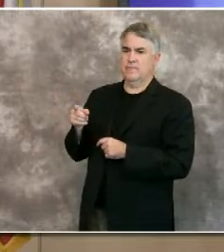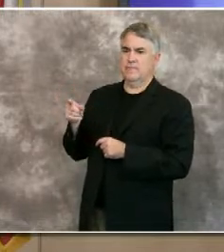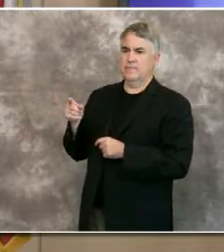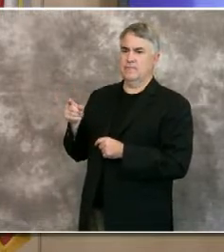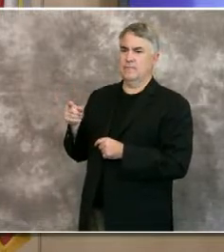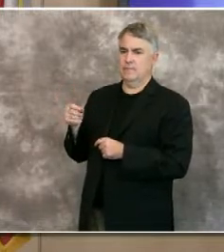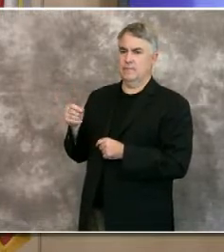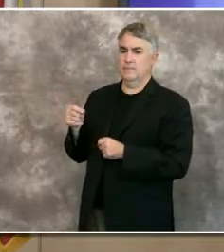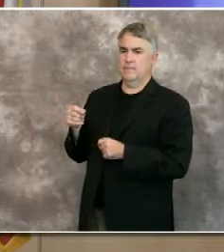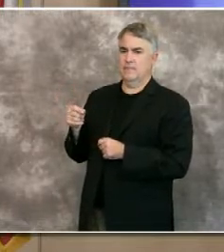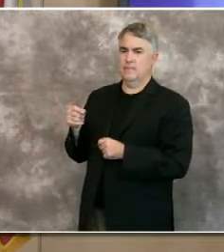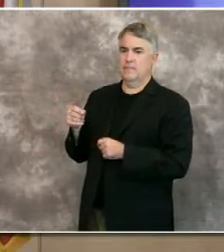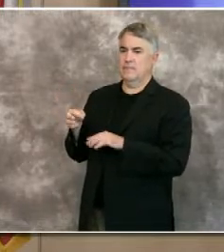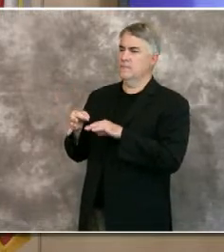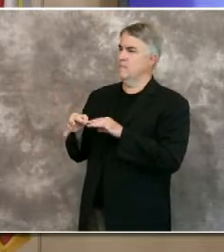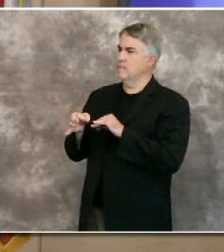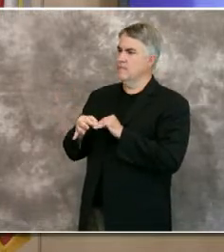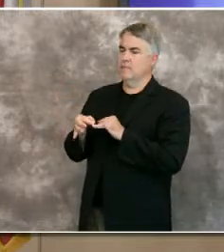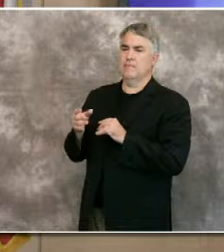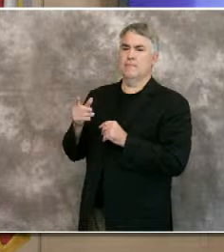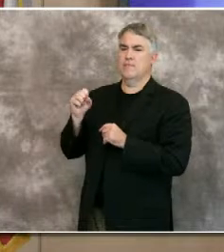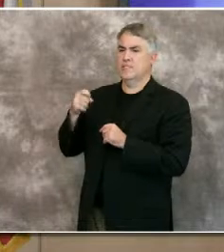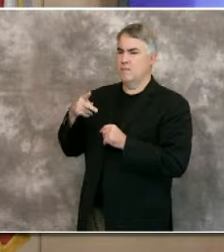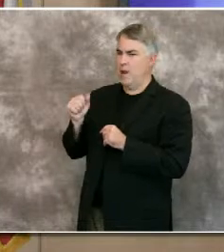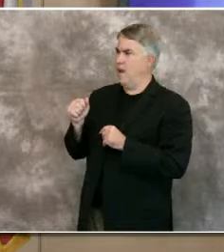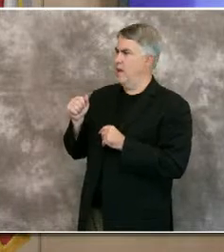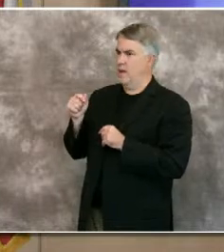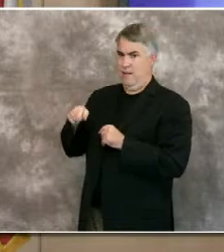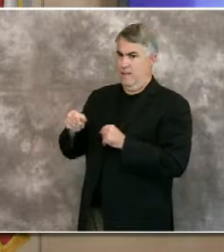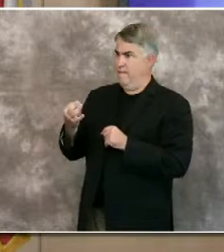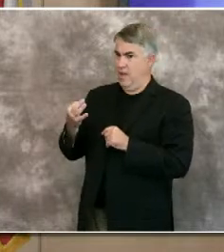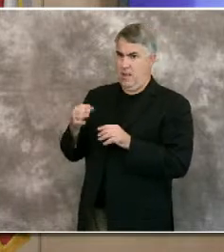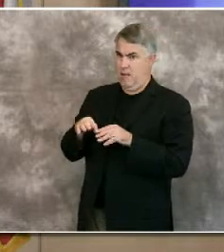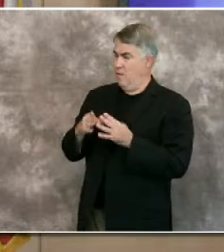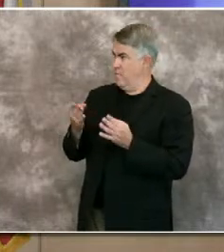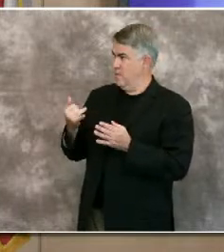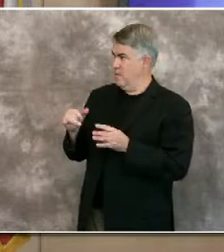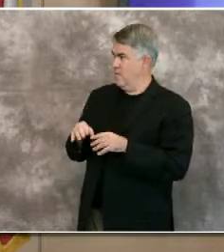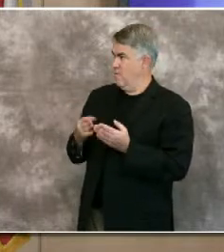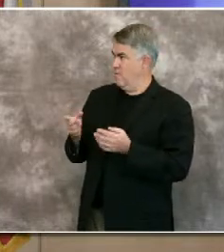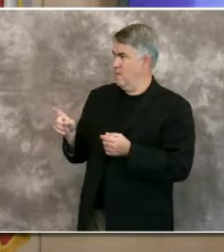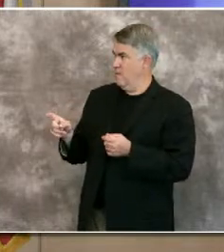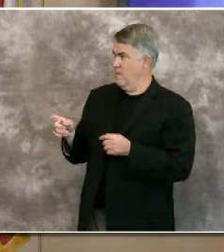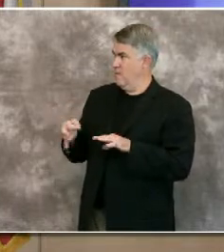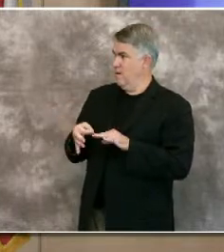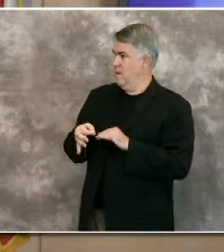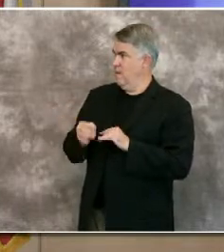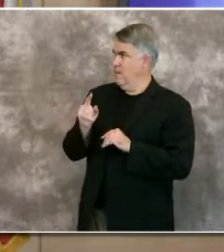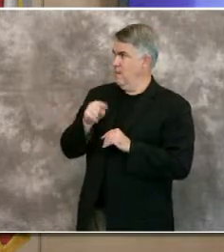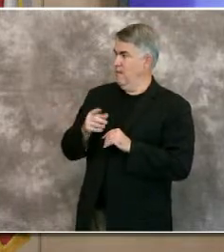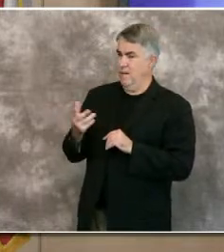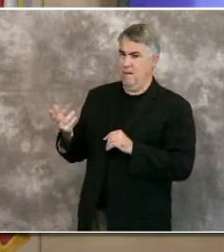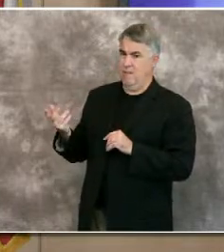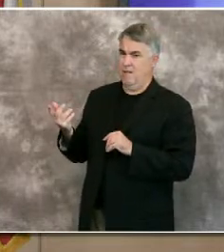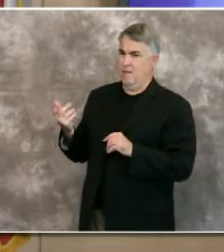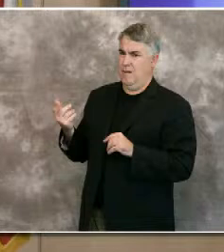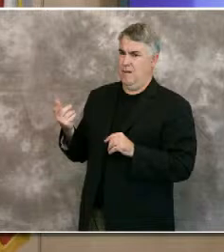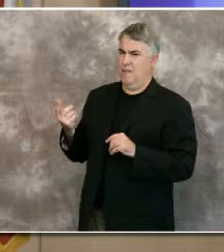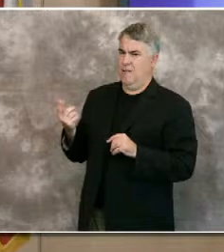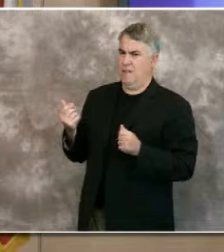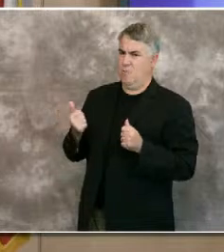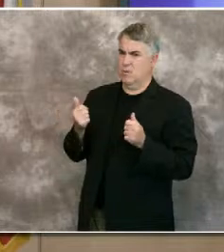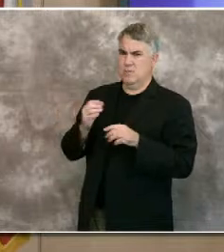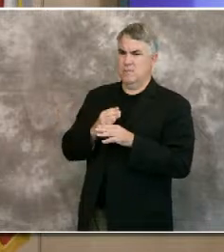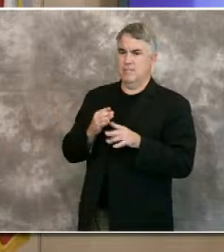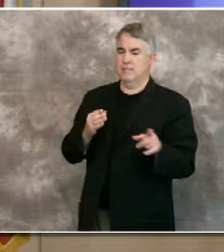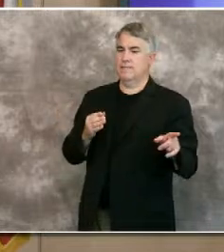set to reopen this Friday, are they still okay to reopen? And what entities are left that have no reopen date?